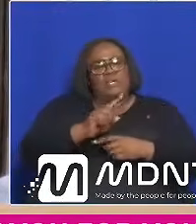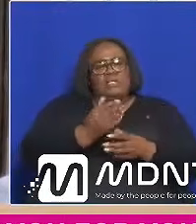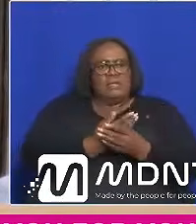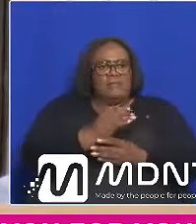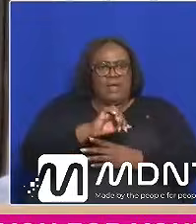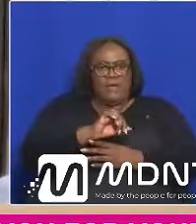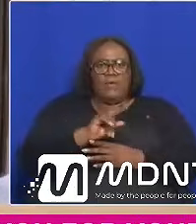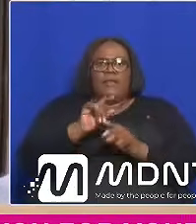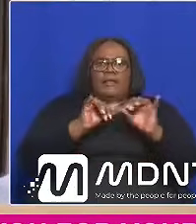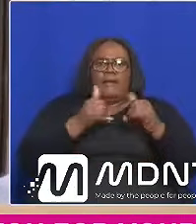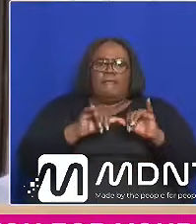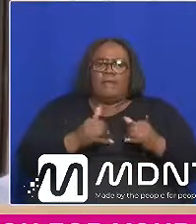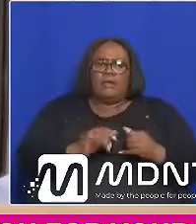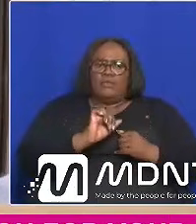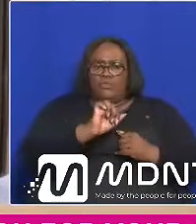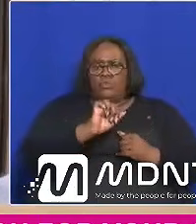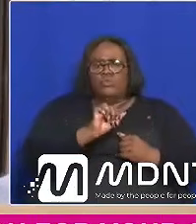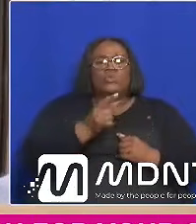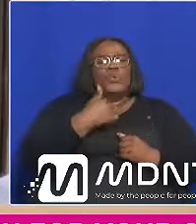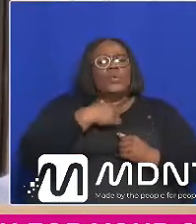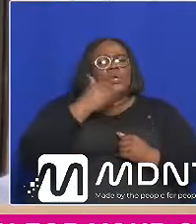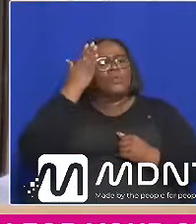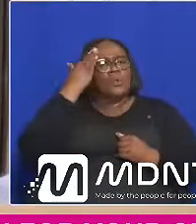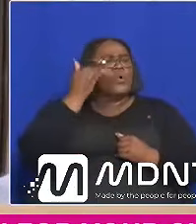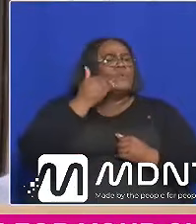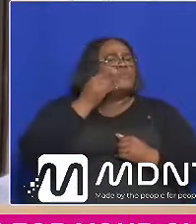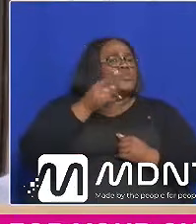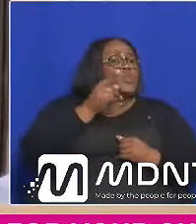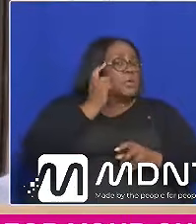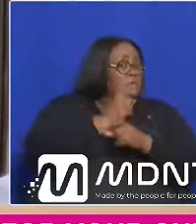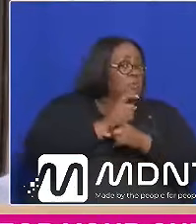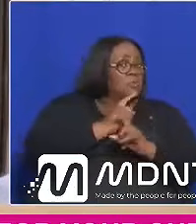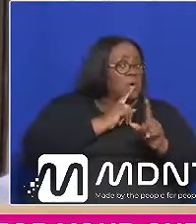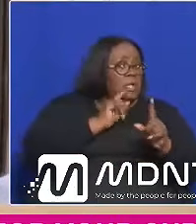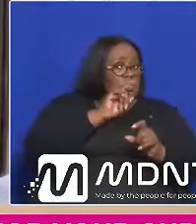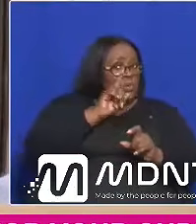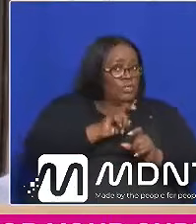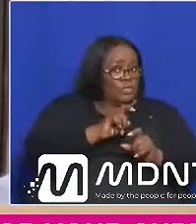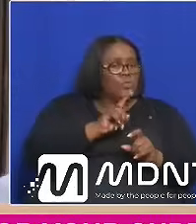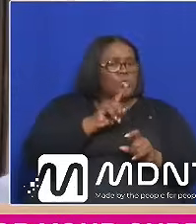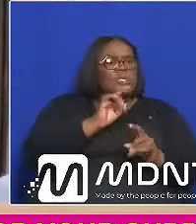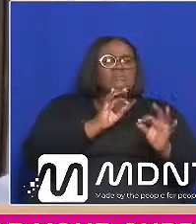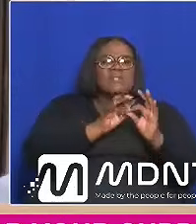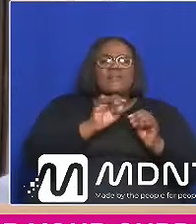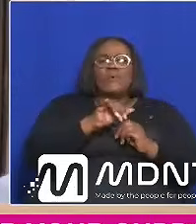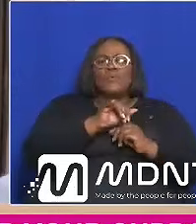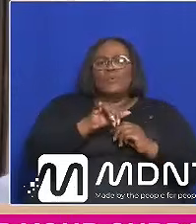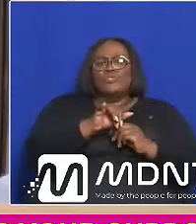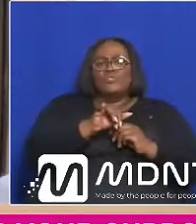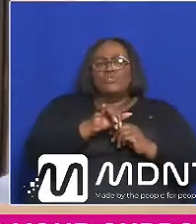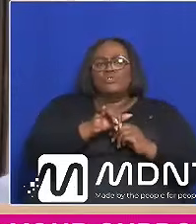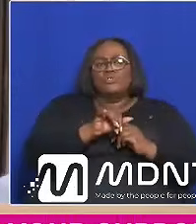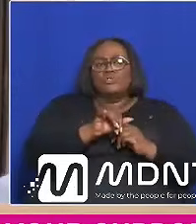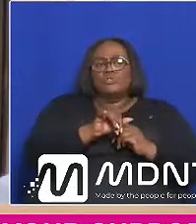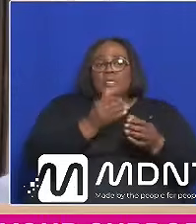have an appreciation when you refuse to answer a question as to specifically which offense do you say